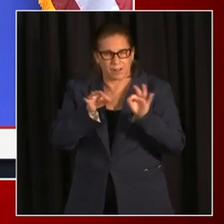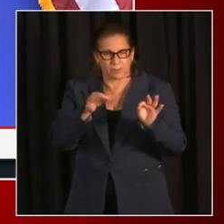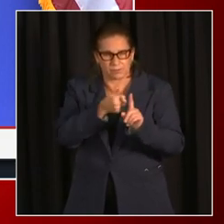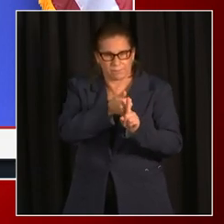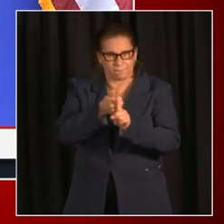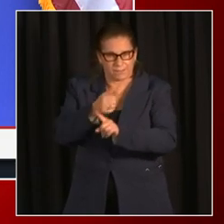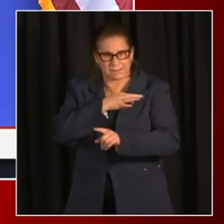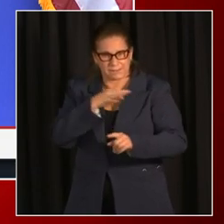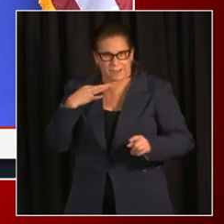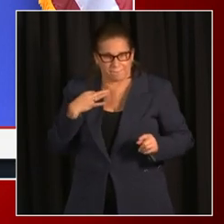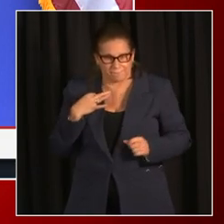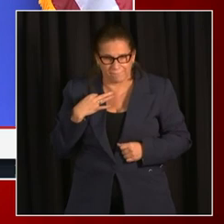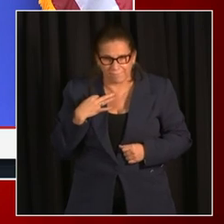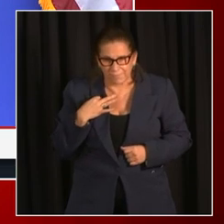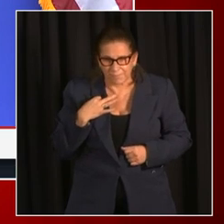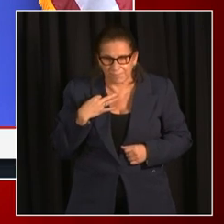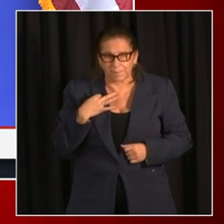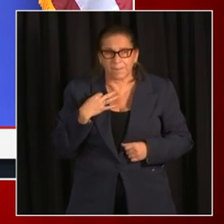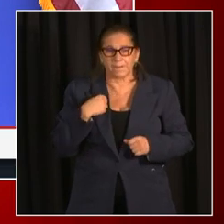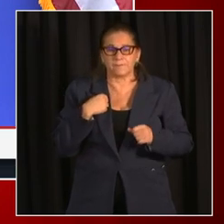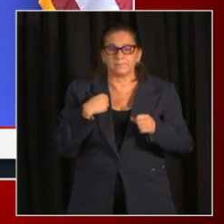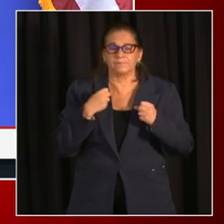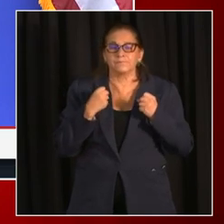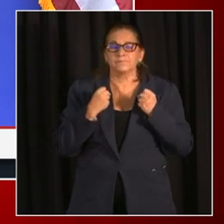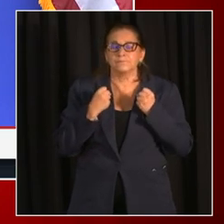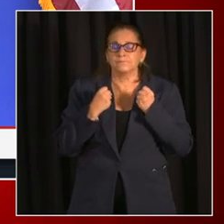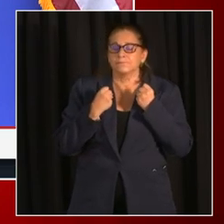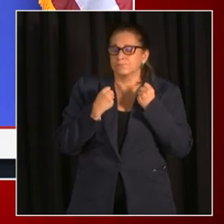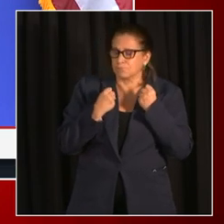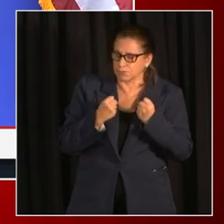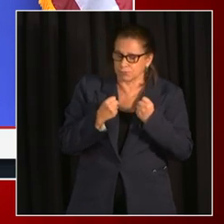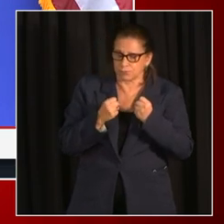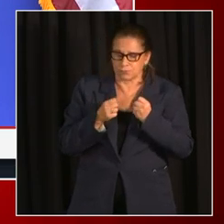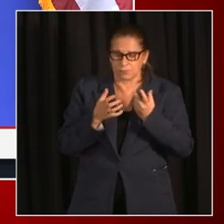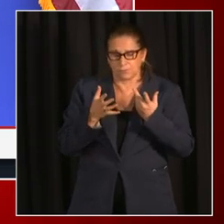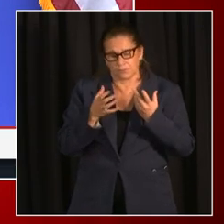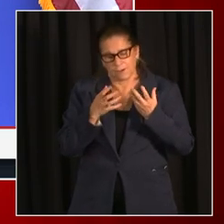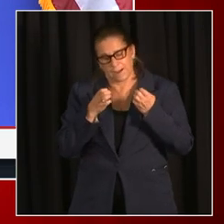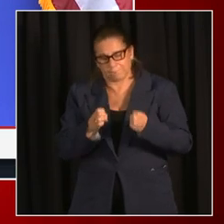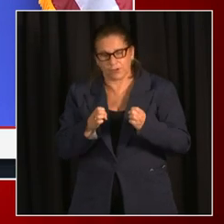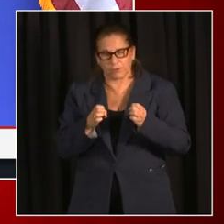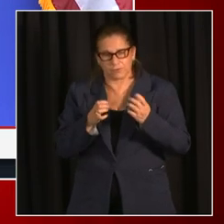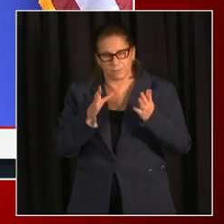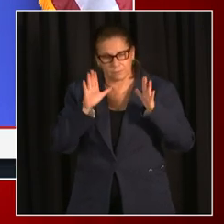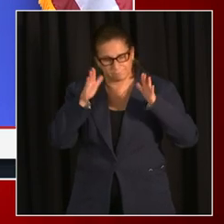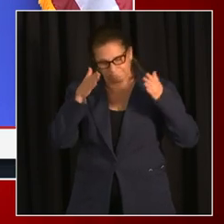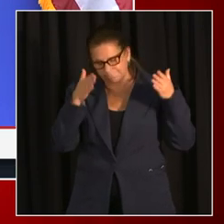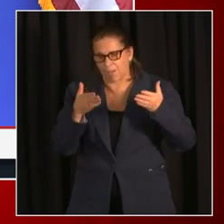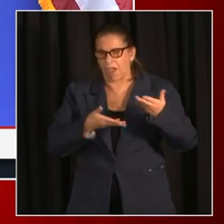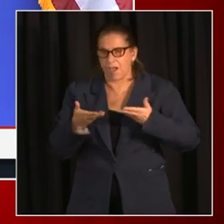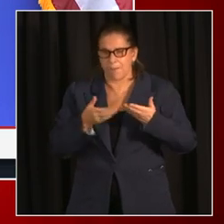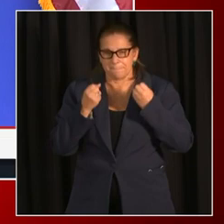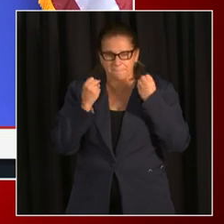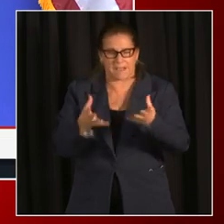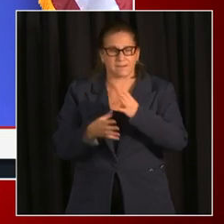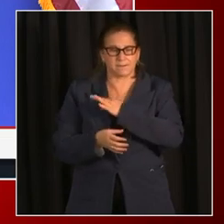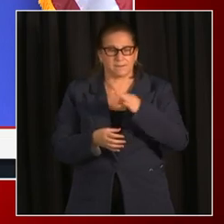a strong effort to hire bilingual staff to meet the needs of the population we serve.